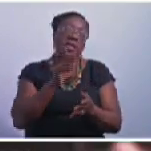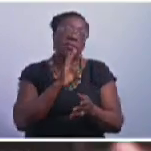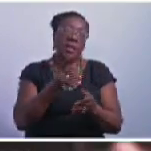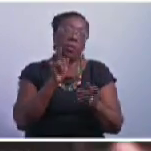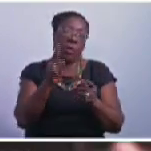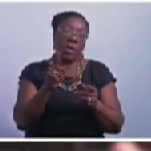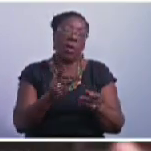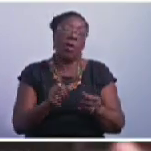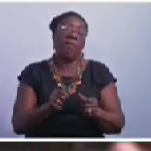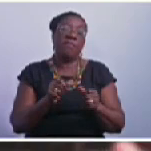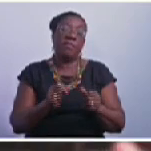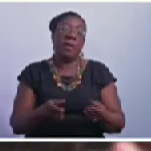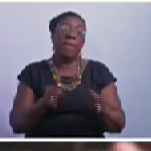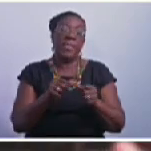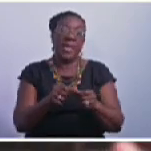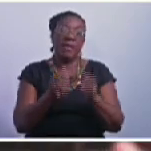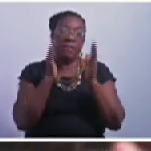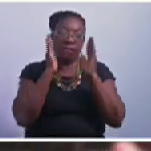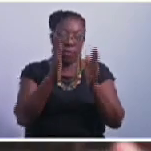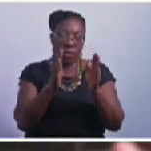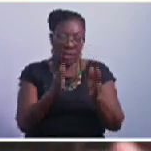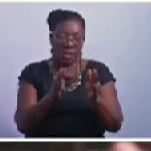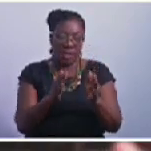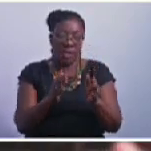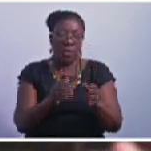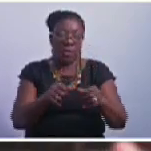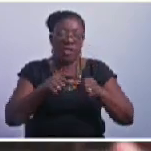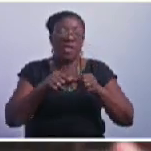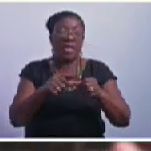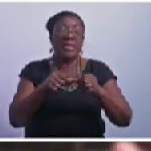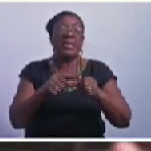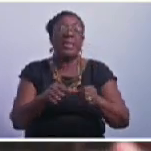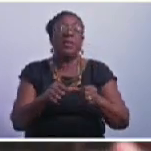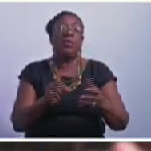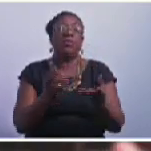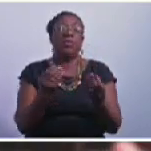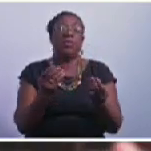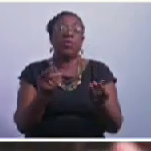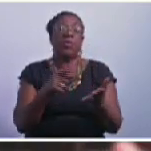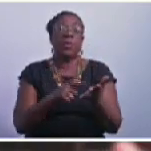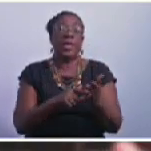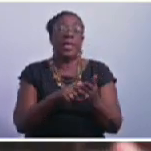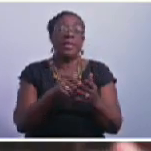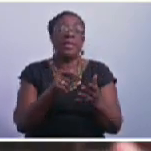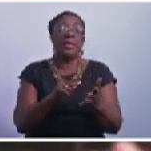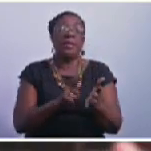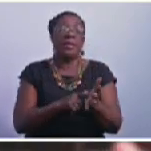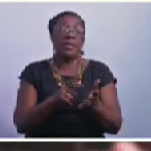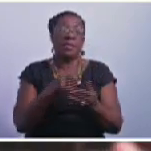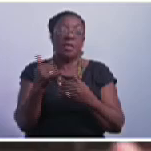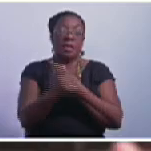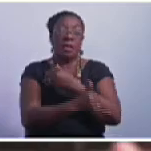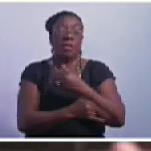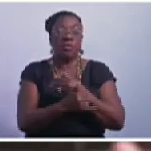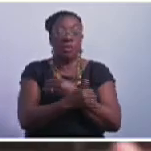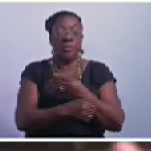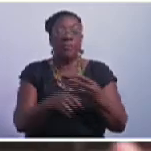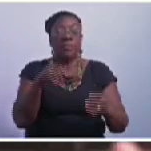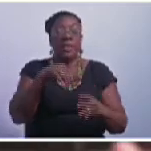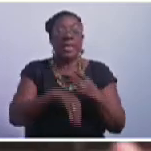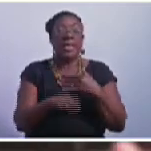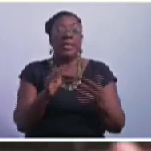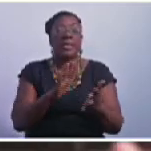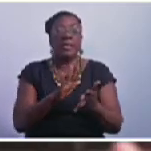country, too. He highlighted some of the main issues in the White Paper, which would become the Constitution of the Bahamas. In that paper,